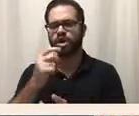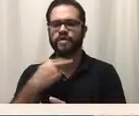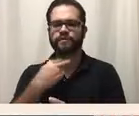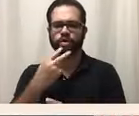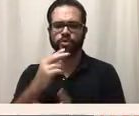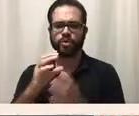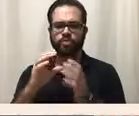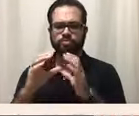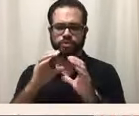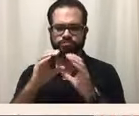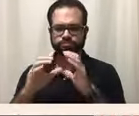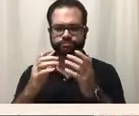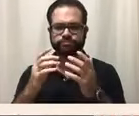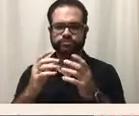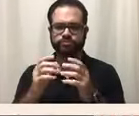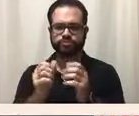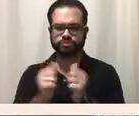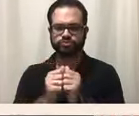father through music.